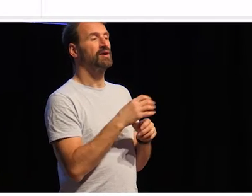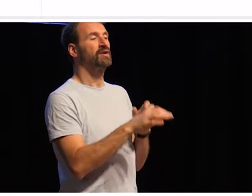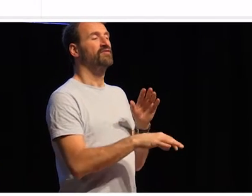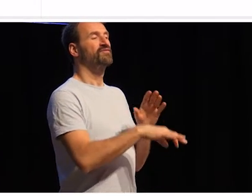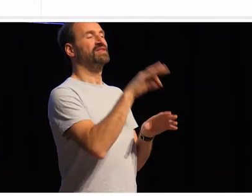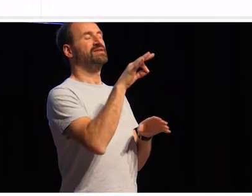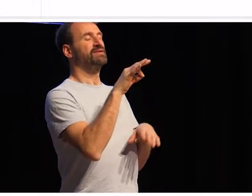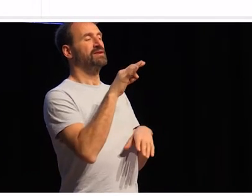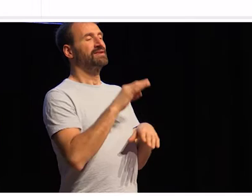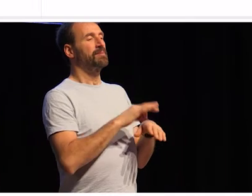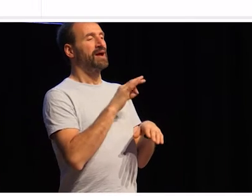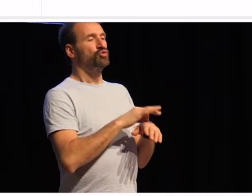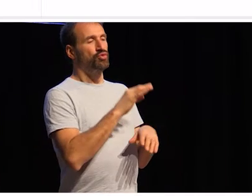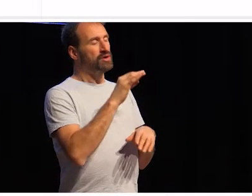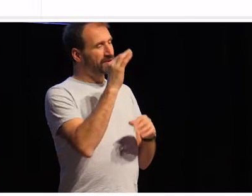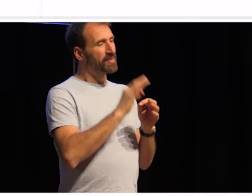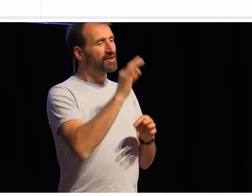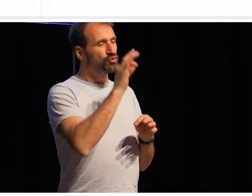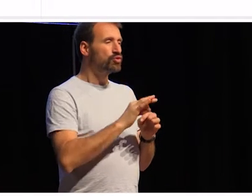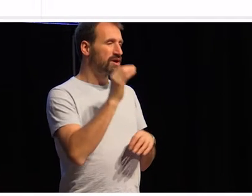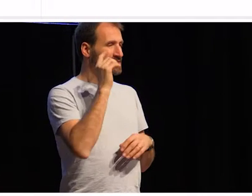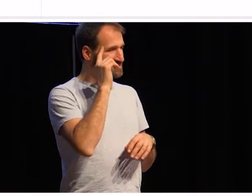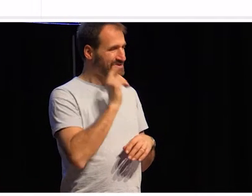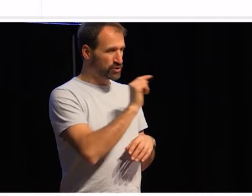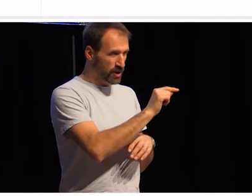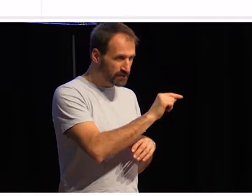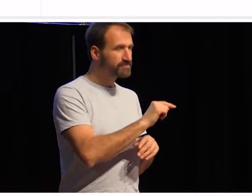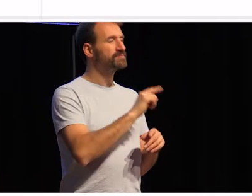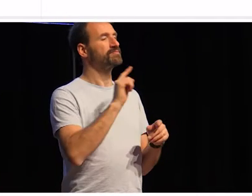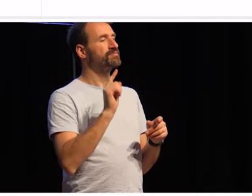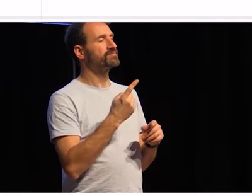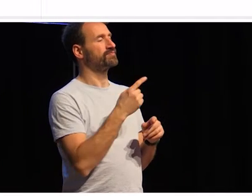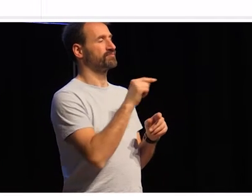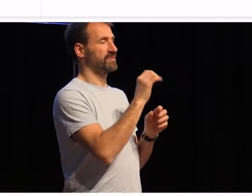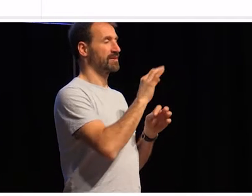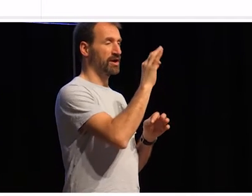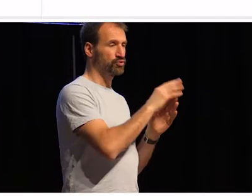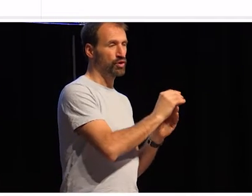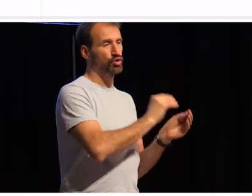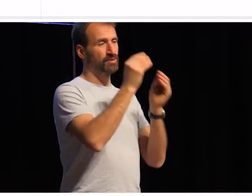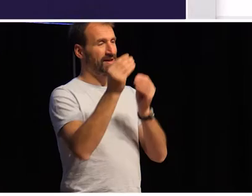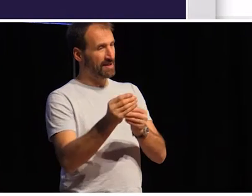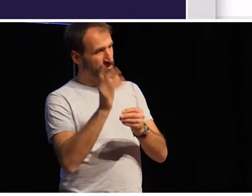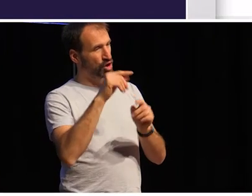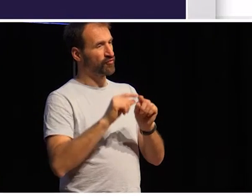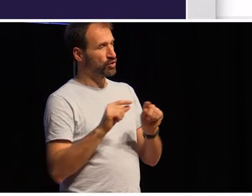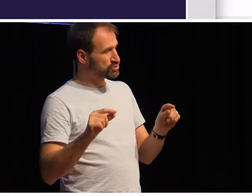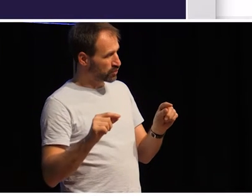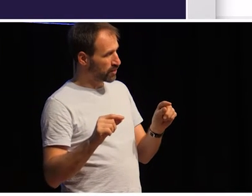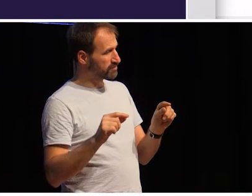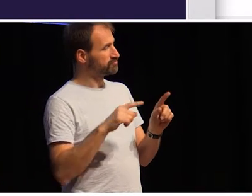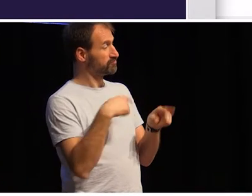sensor, get the current temperature, and write the temperature to the console. So if you run it, you can see there is some additional output